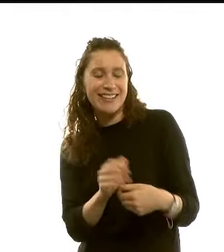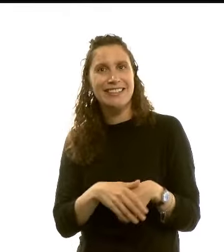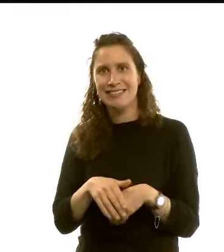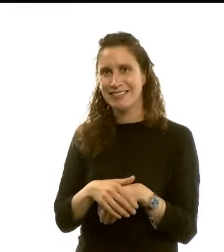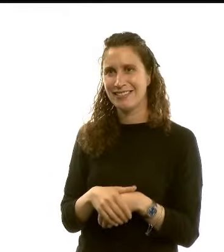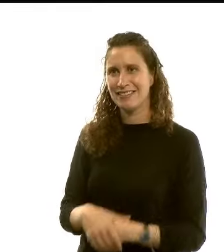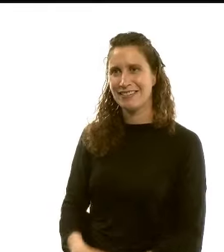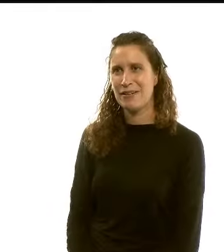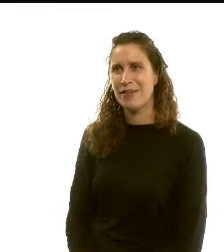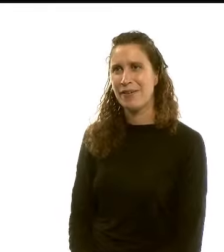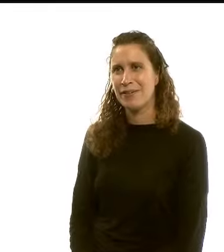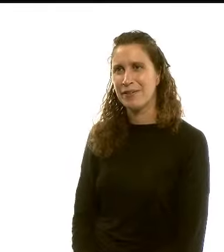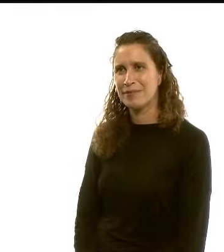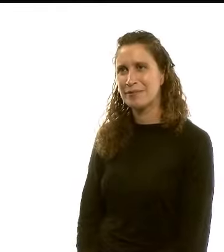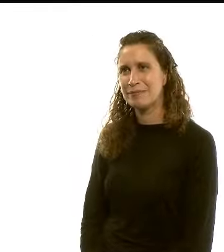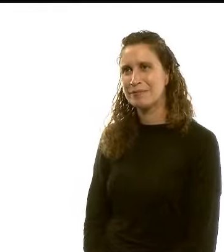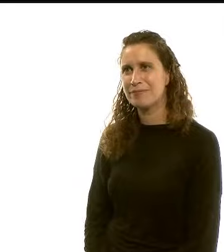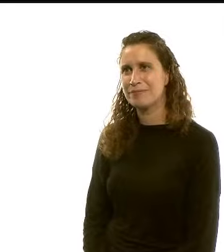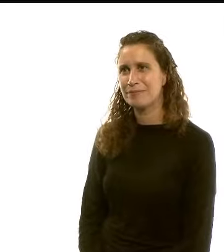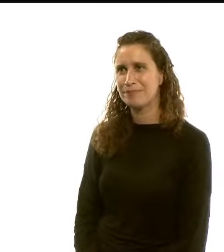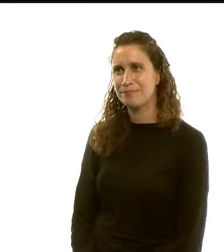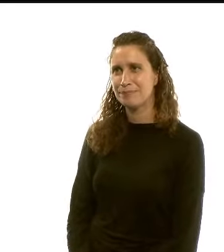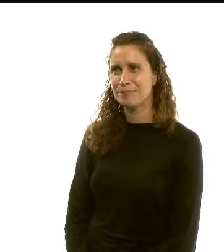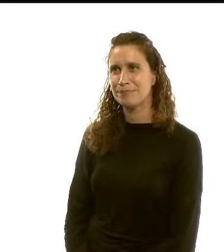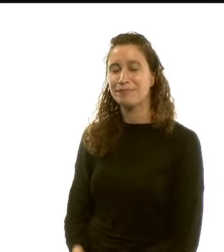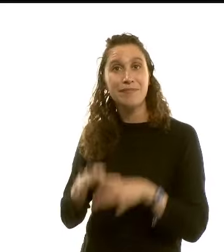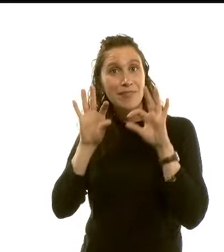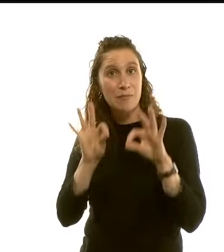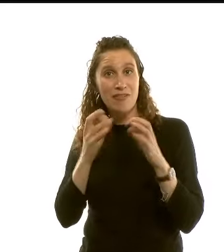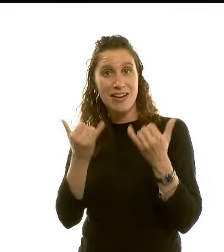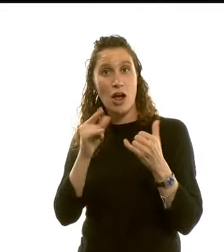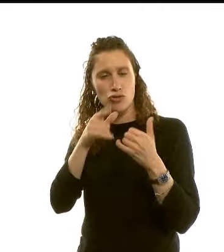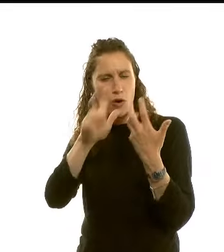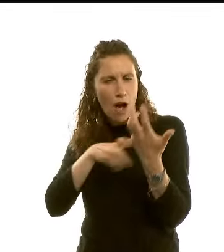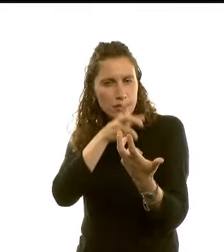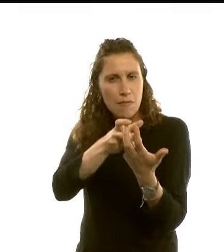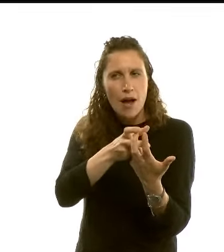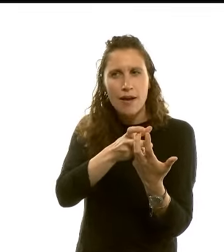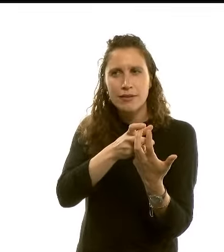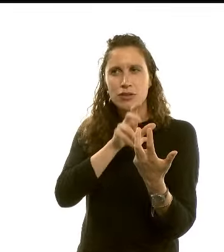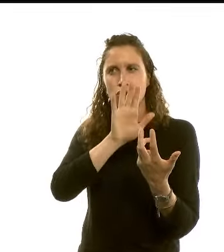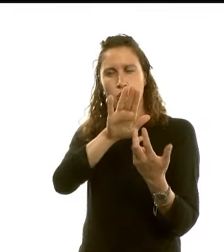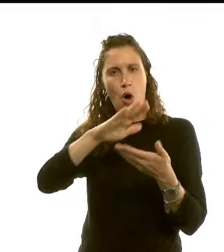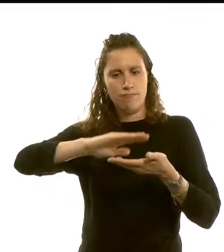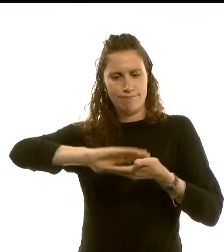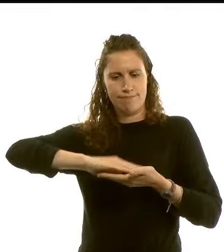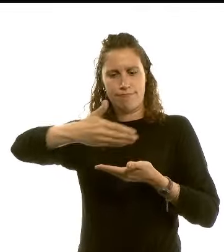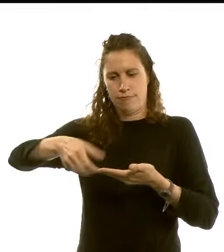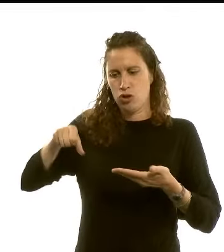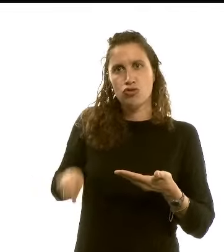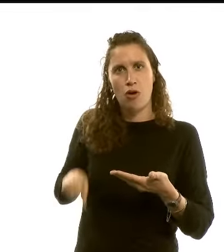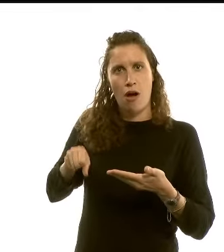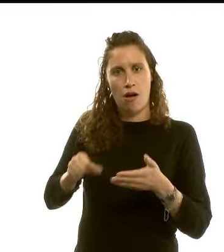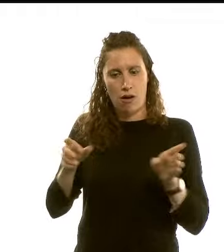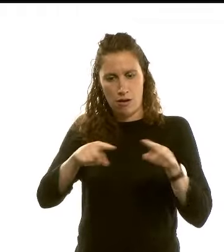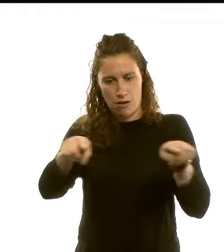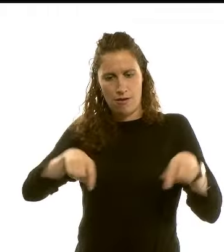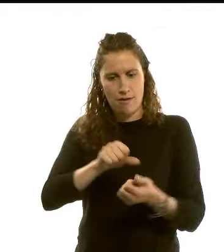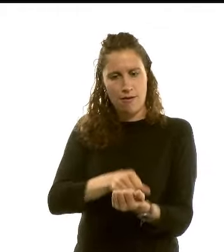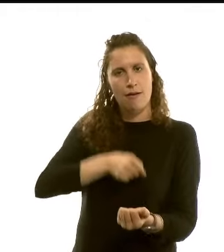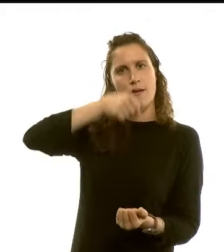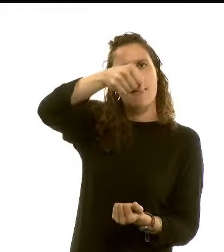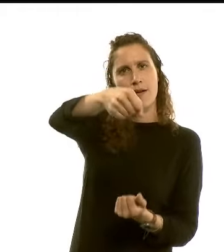And you know what? It's the perfect time now to actually get to customize your very own Lego magical trunk. We have all these Lego